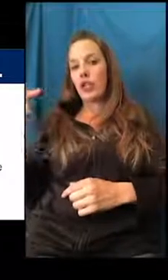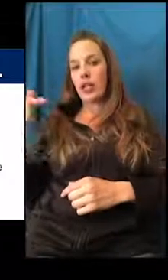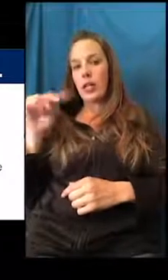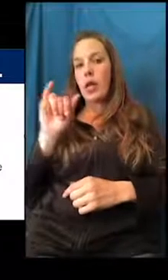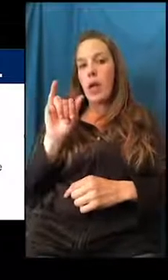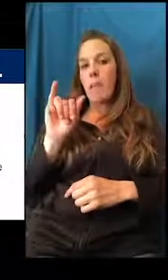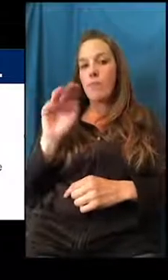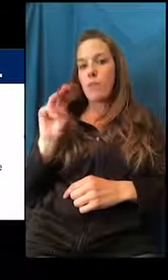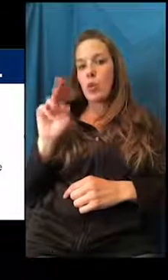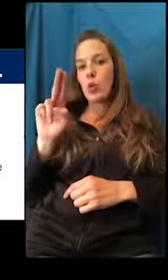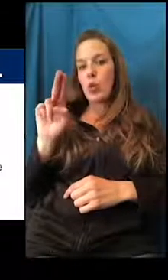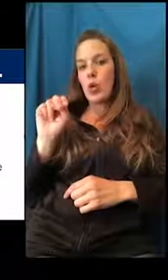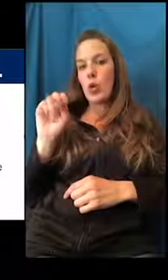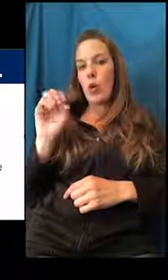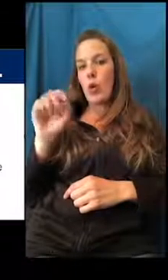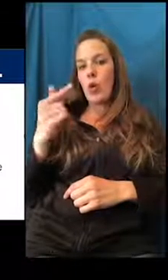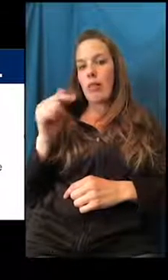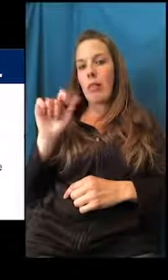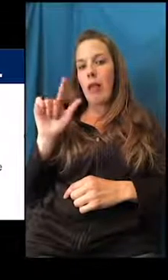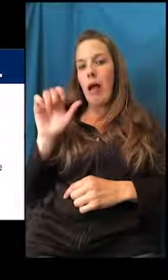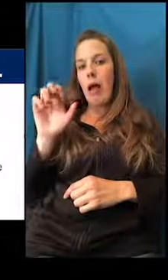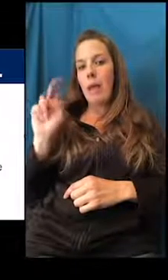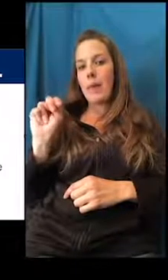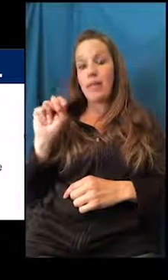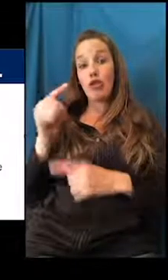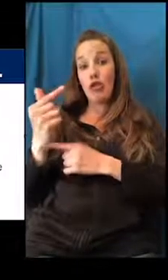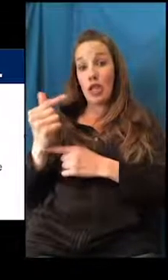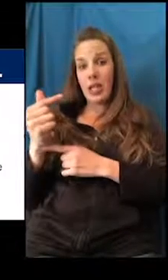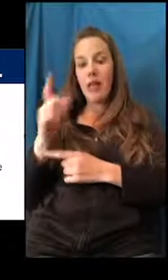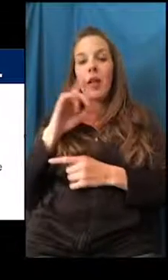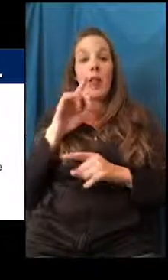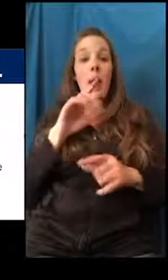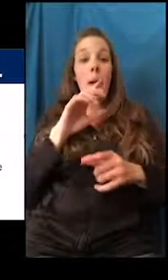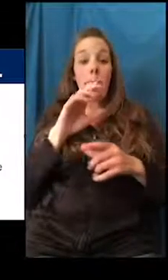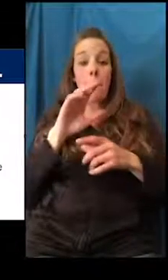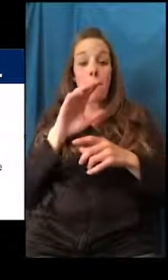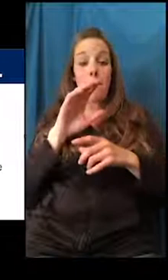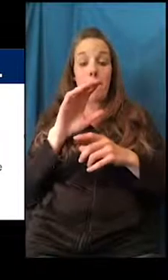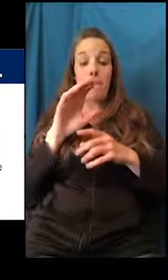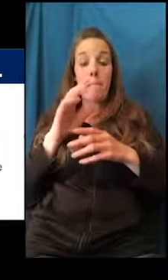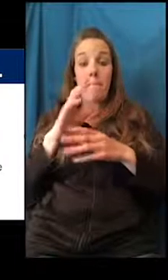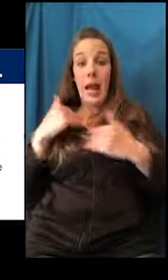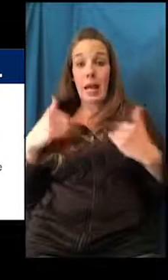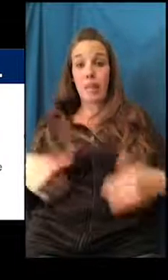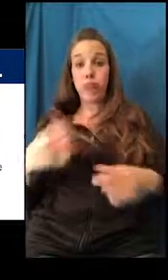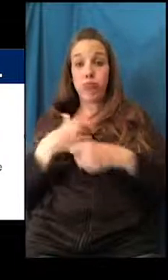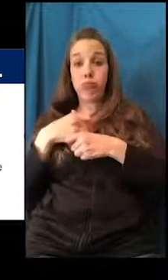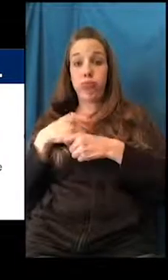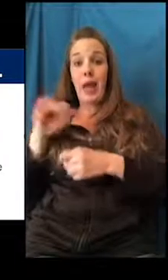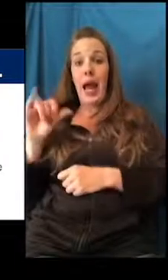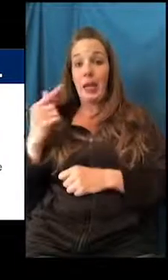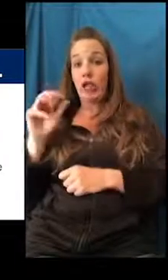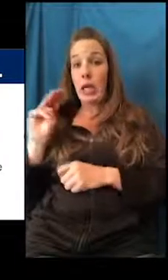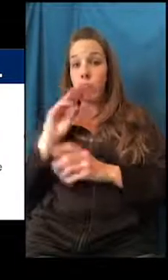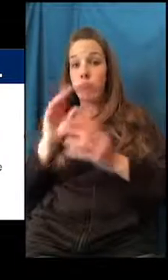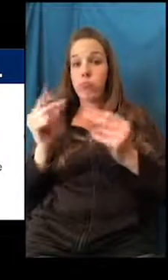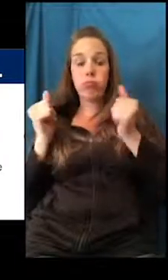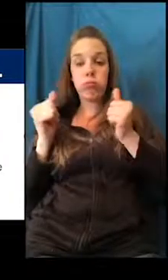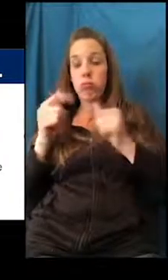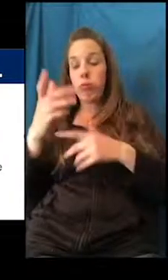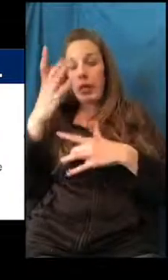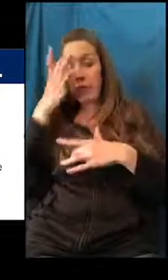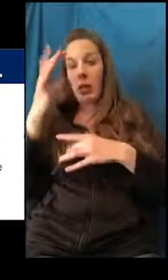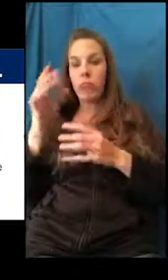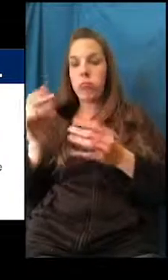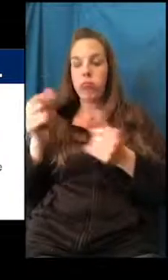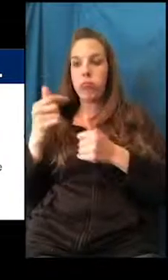The body produces quickly IgM at the onset of of an infection, and then it